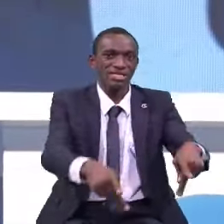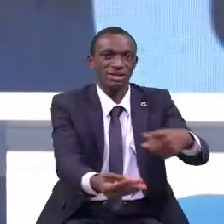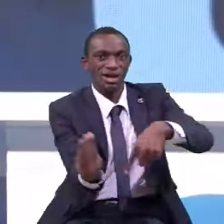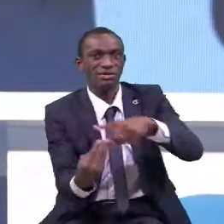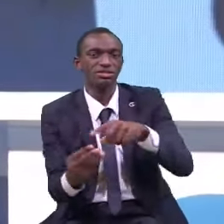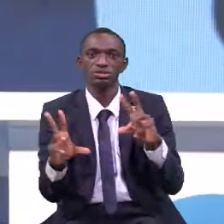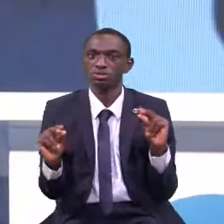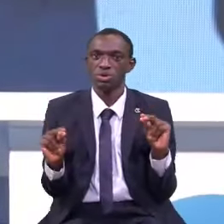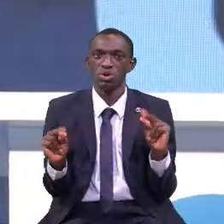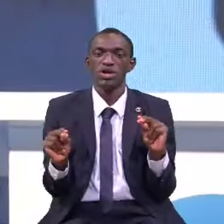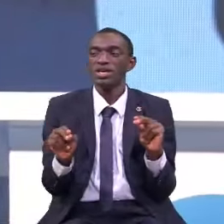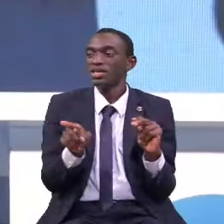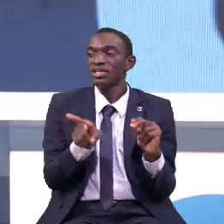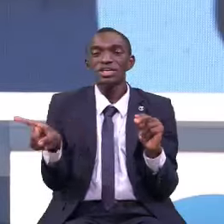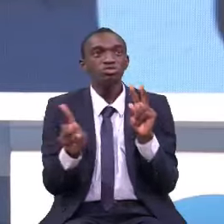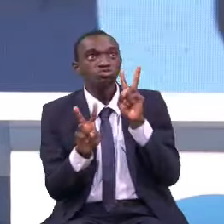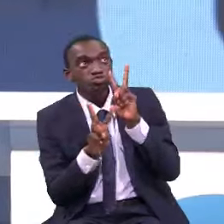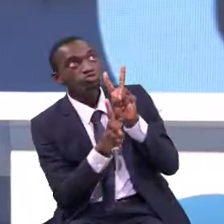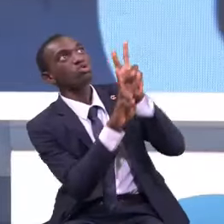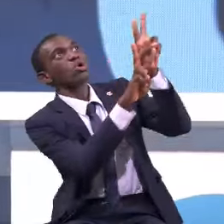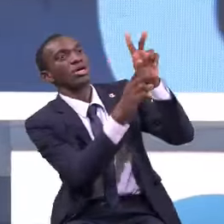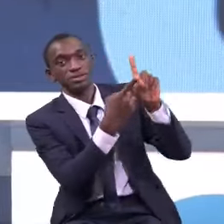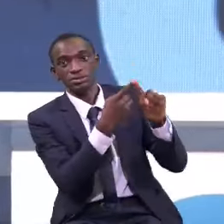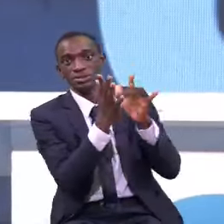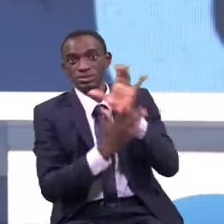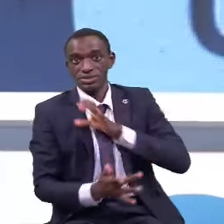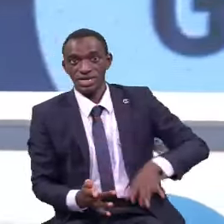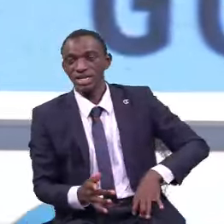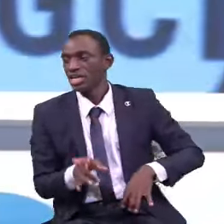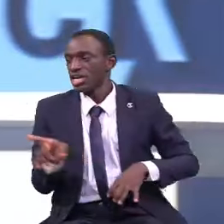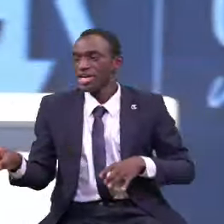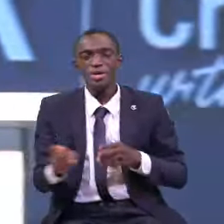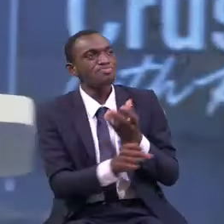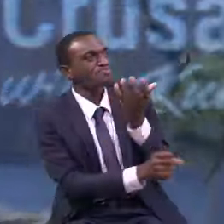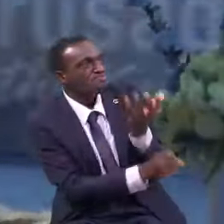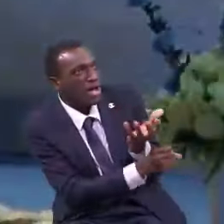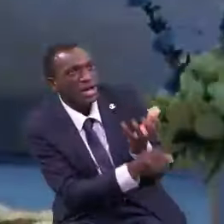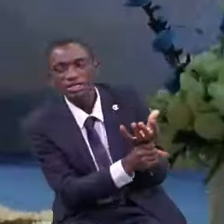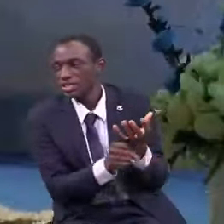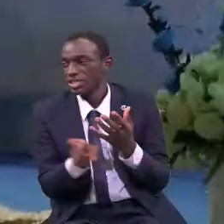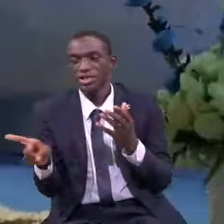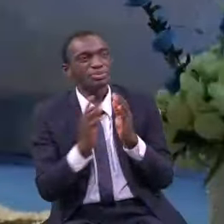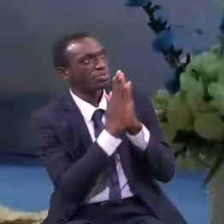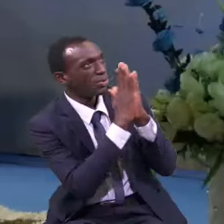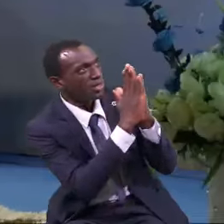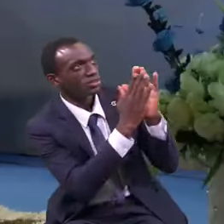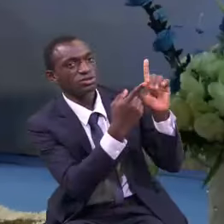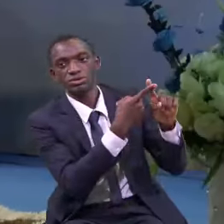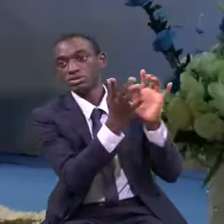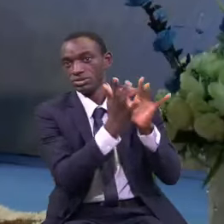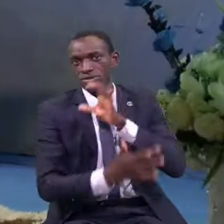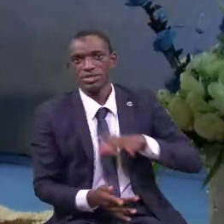He looked unto Christ and he besought Christ. He pleaded with Christ. He prayed to Christ that he